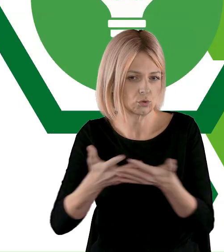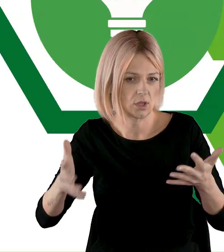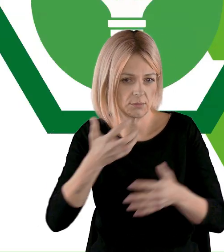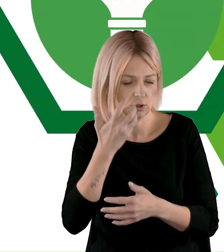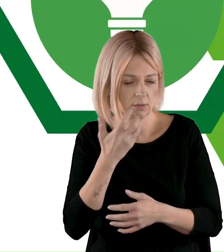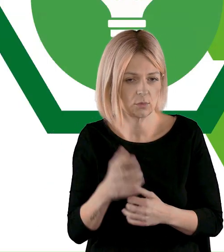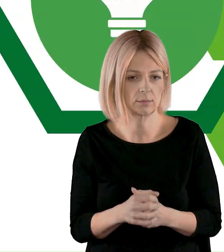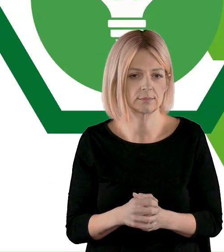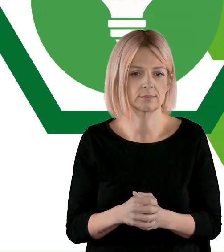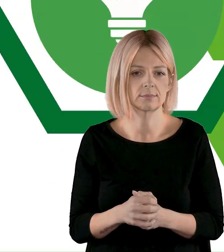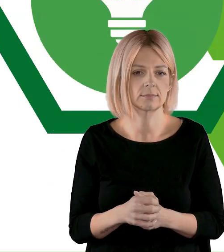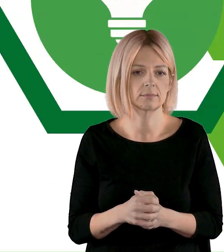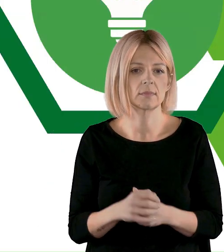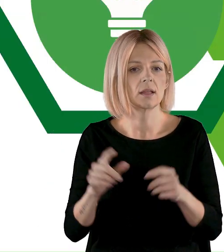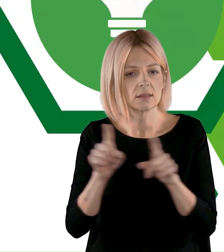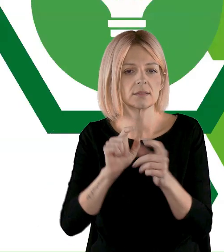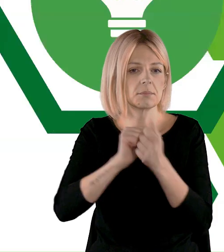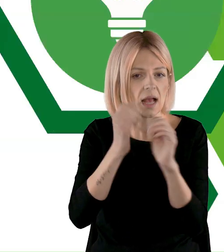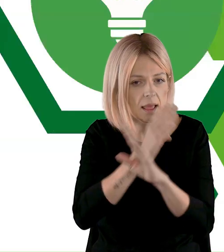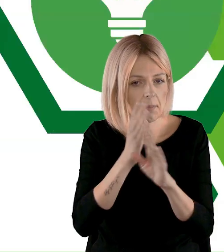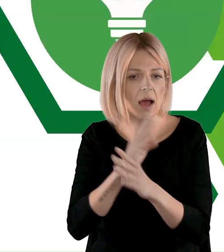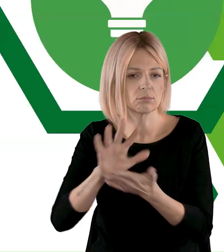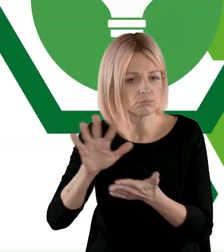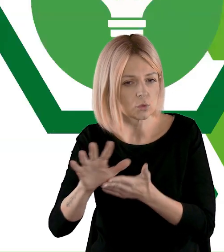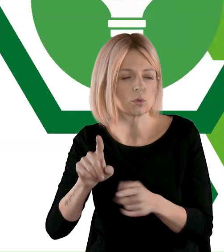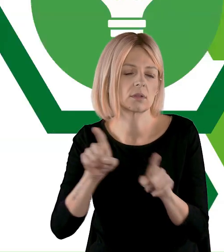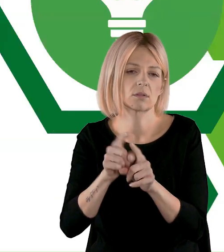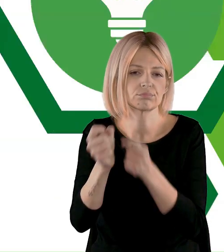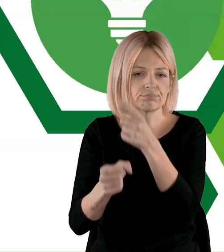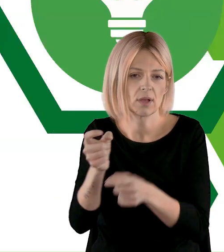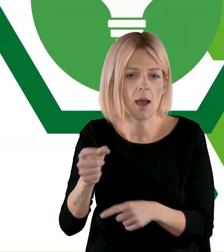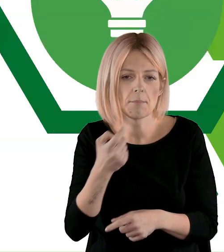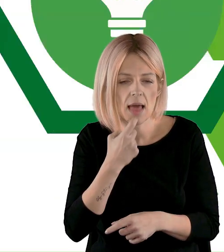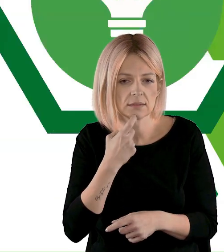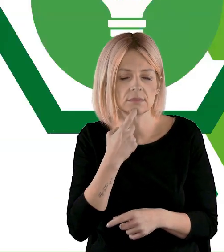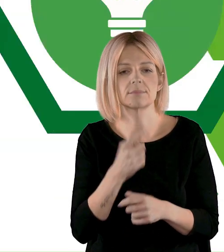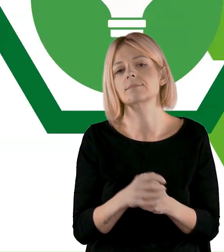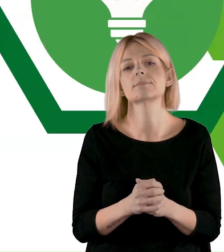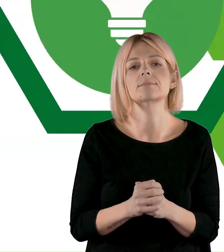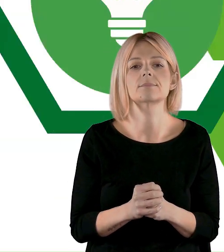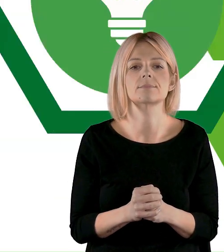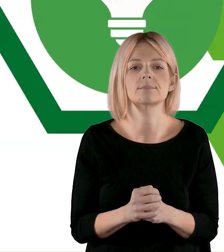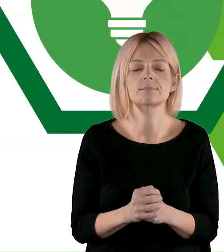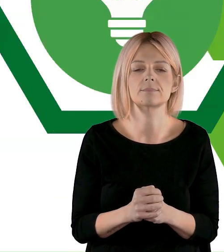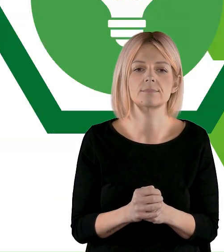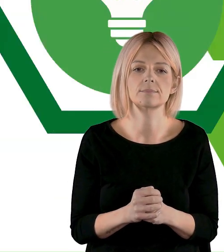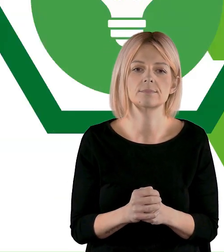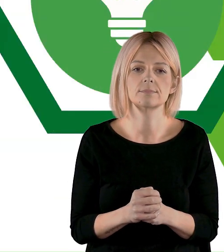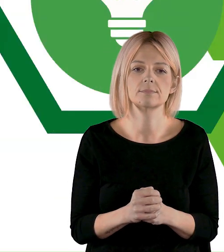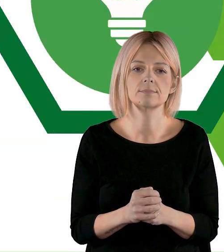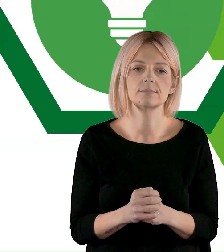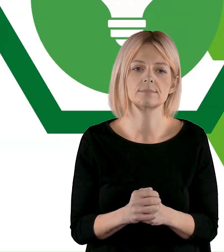unfortunately affecting our environment badly. All of these examples are some